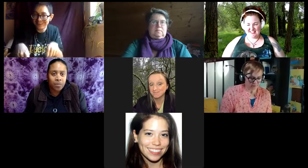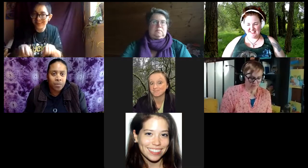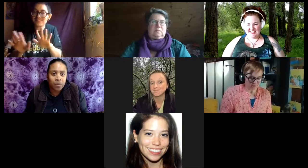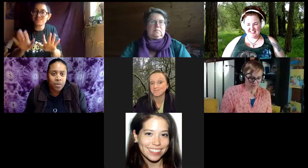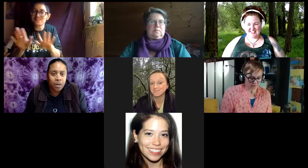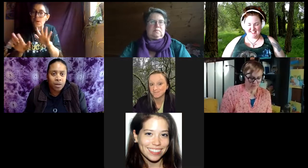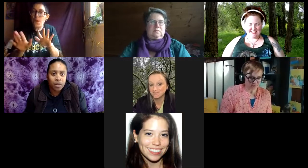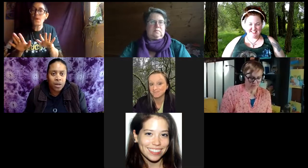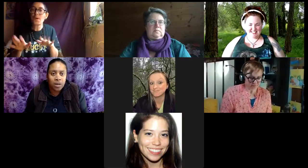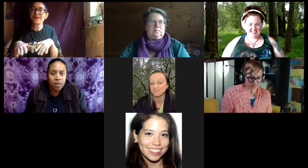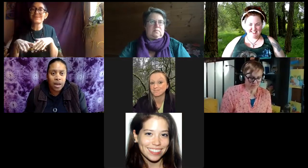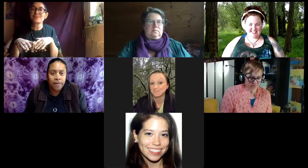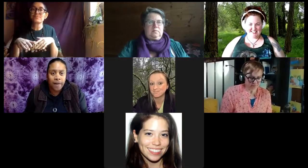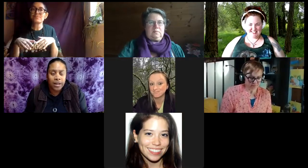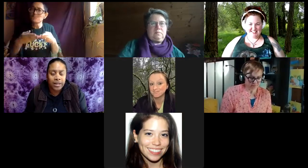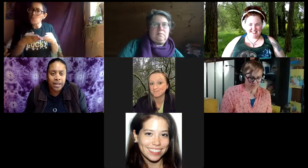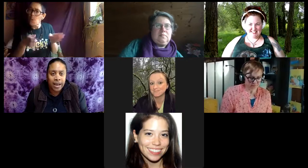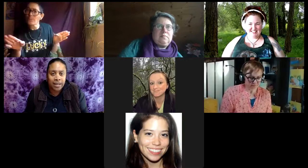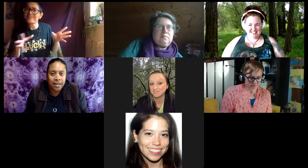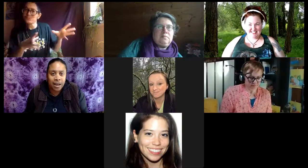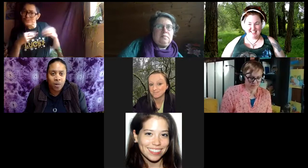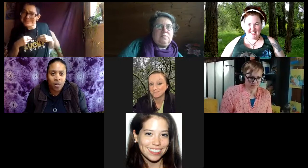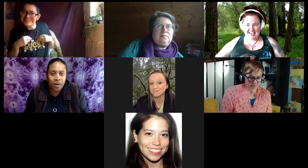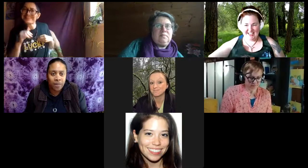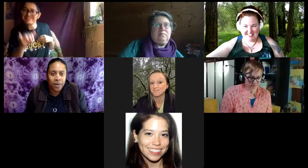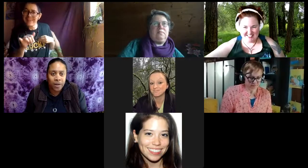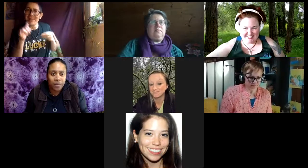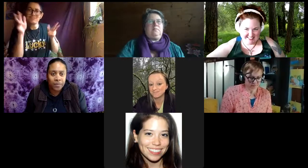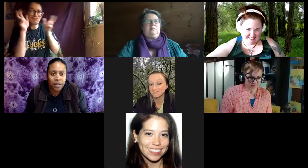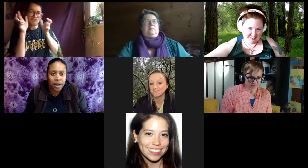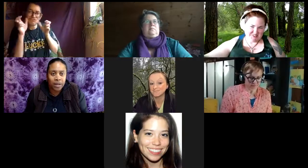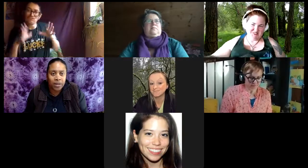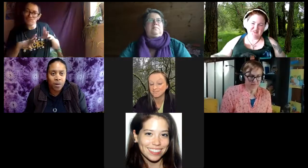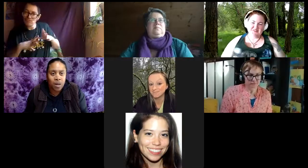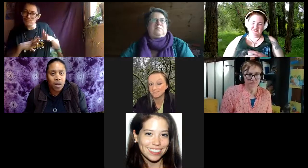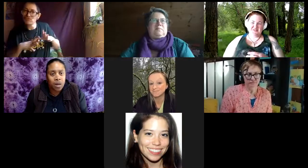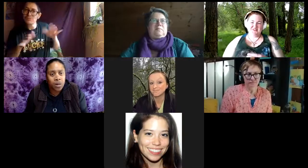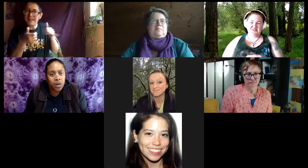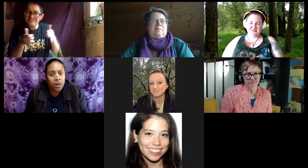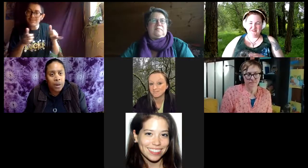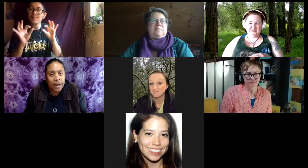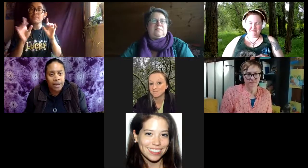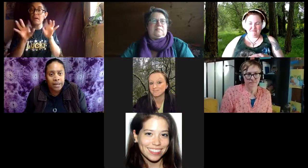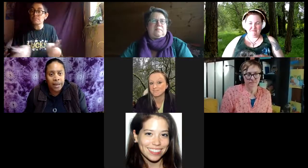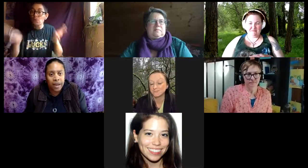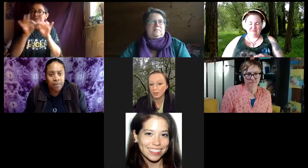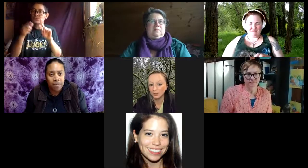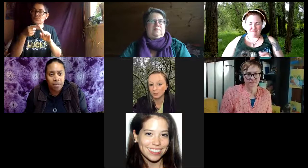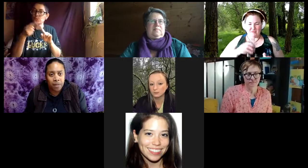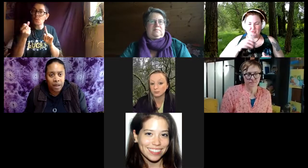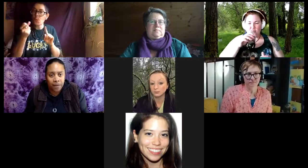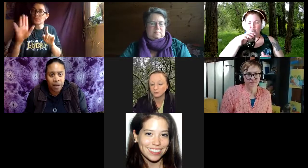so you can kind of fall into that hole there and become stuck. And so you want to go ahead and accept